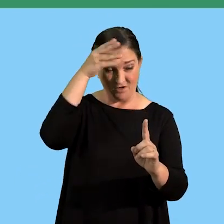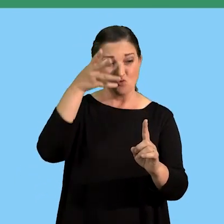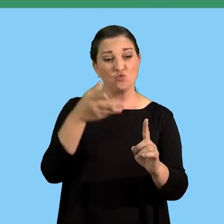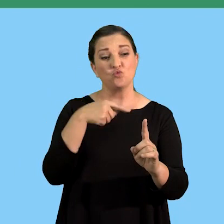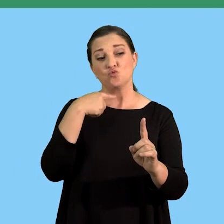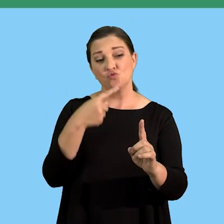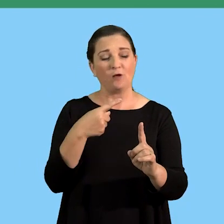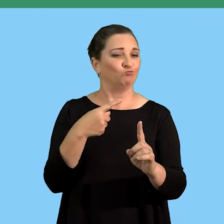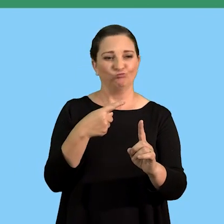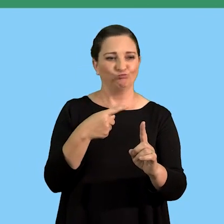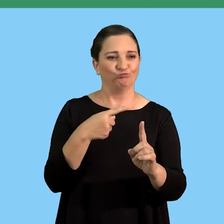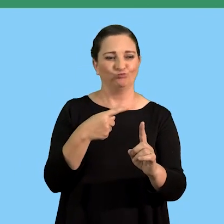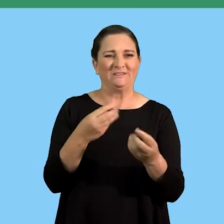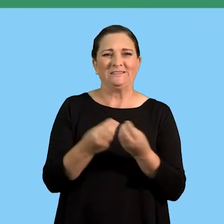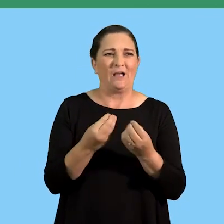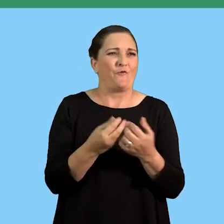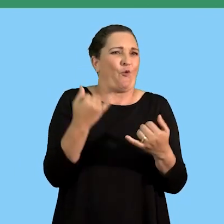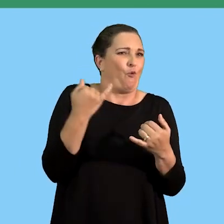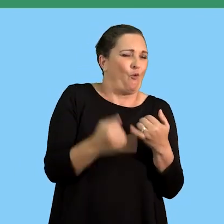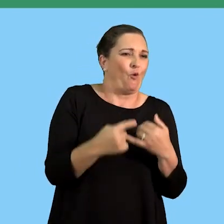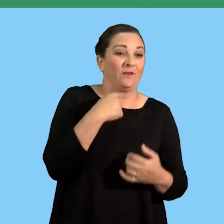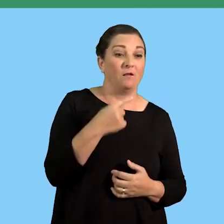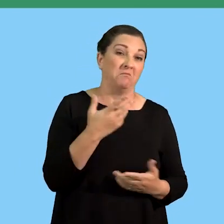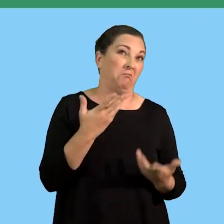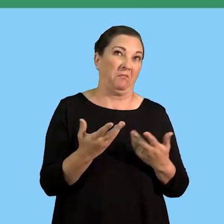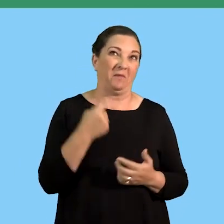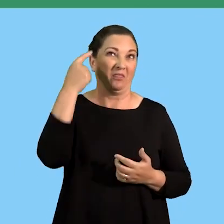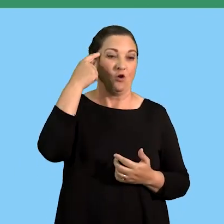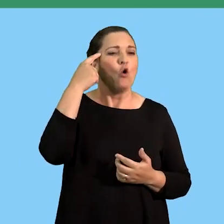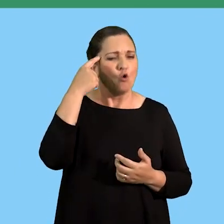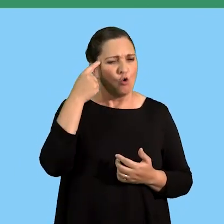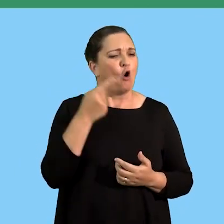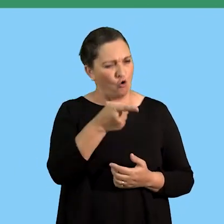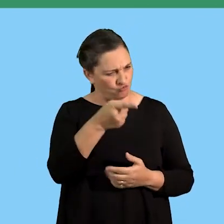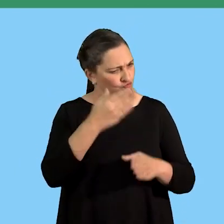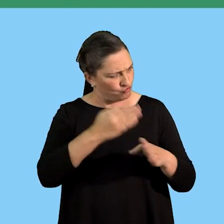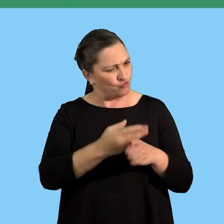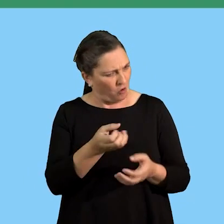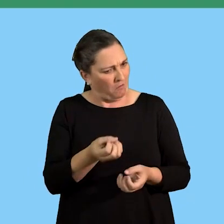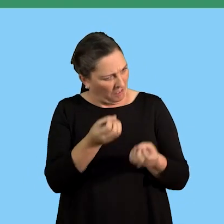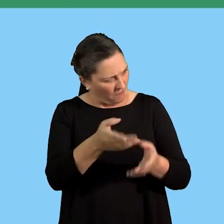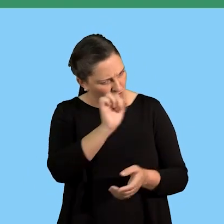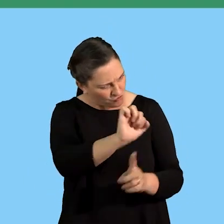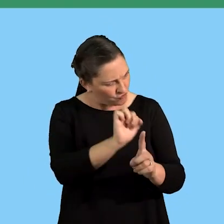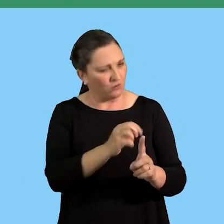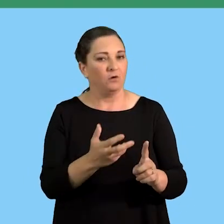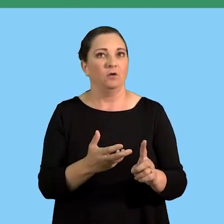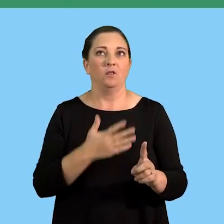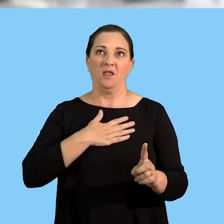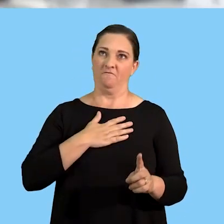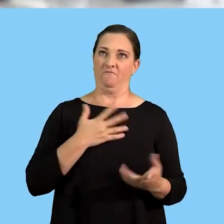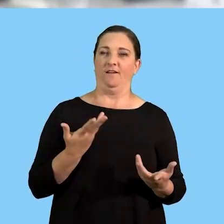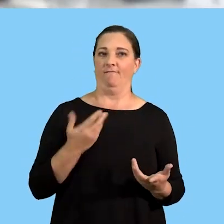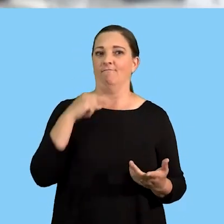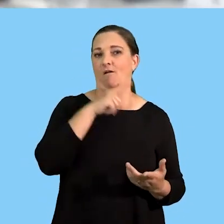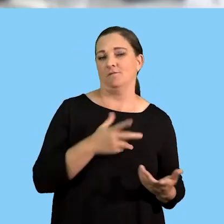in simple terms, you must not mislead the interviewee by making them think, for example, that they already got the job.